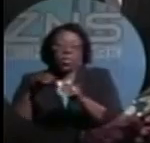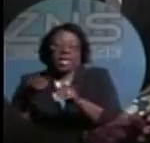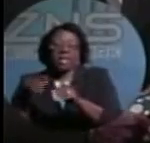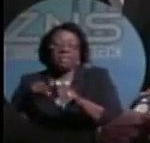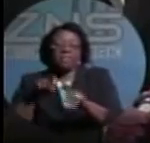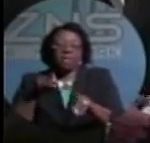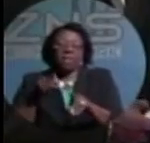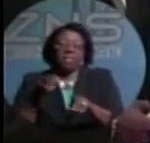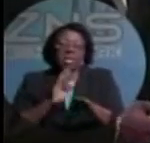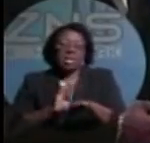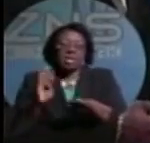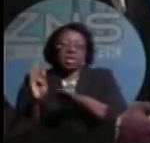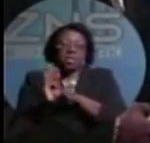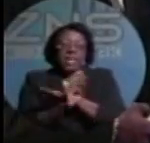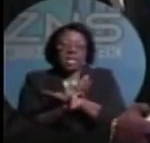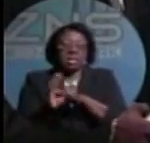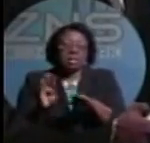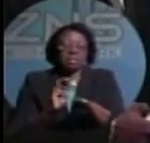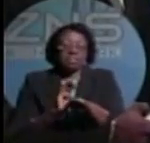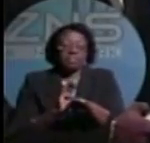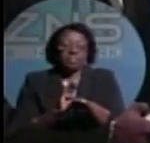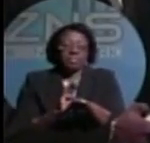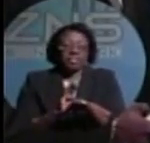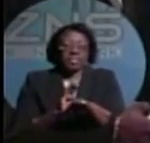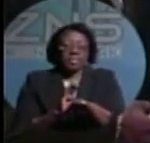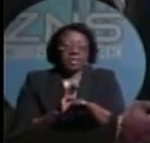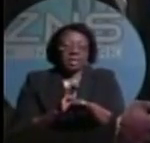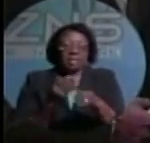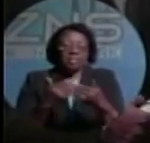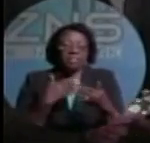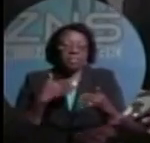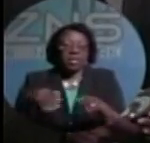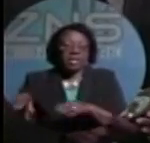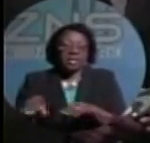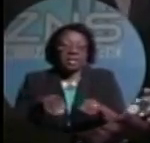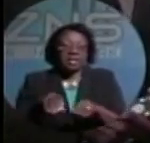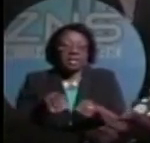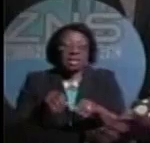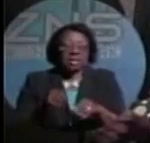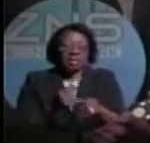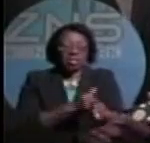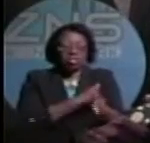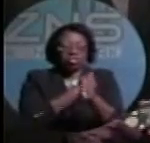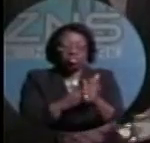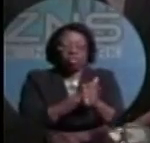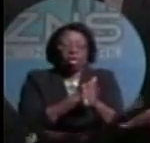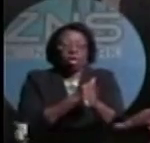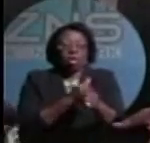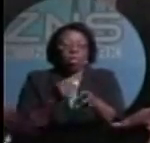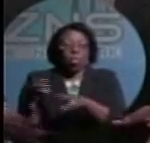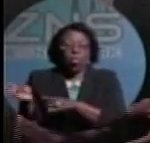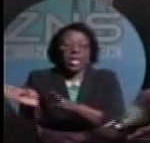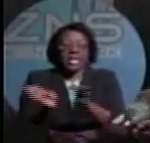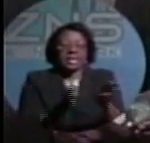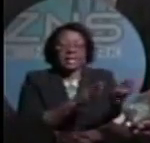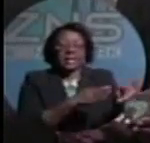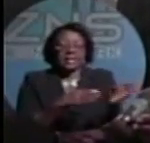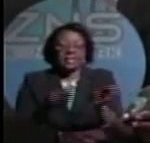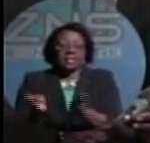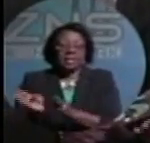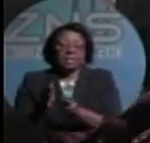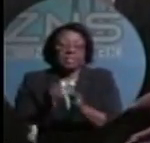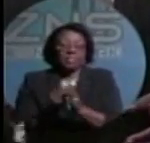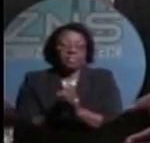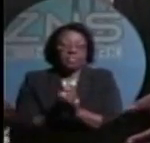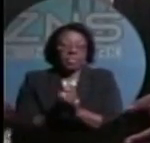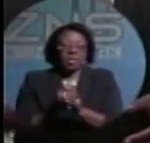shore of Jamaica. And before it did that, it pounded it with strong tropical storm force winds in excess of 40 miles per